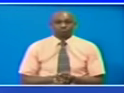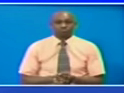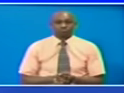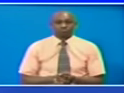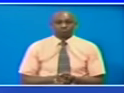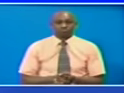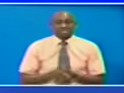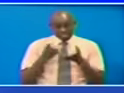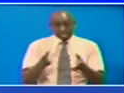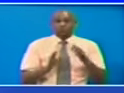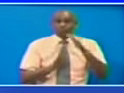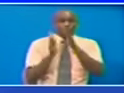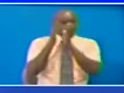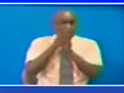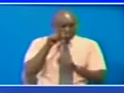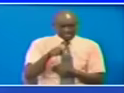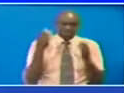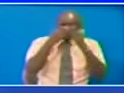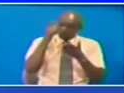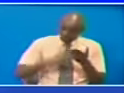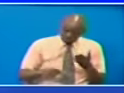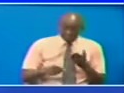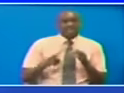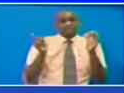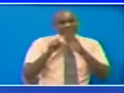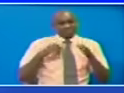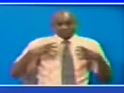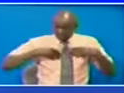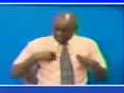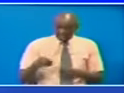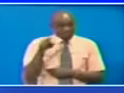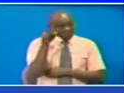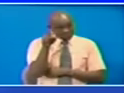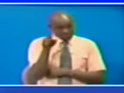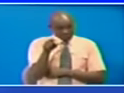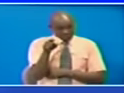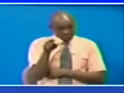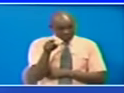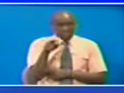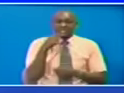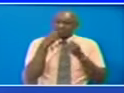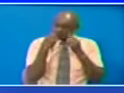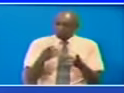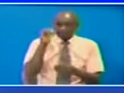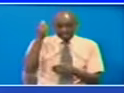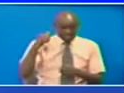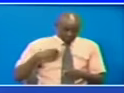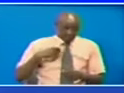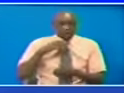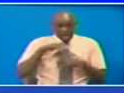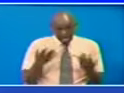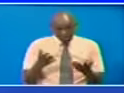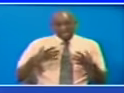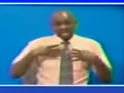All right, let's revisit our top story tonight. And the Cabinet Secretary for Health, Dr. Cleopa Mailu, has informed the Kenyan nation that the